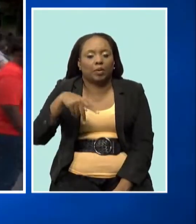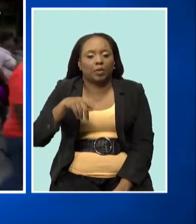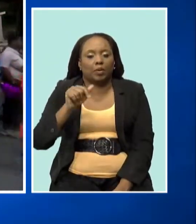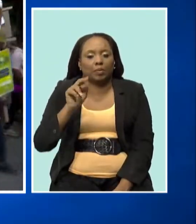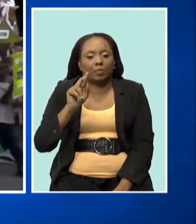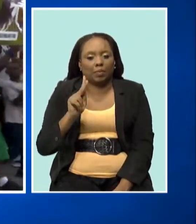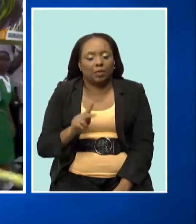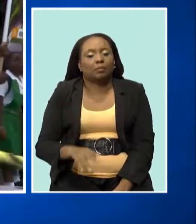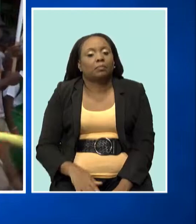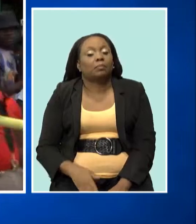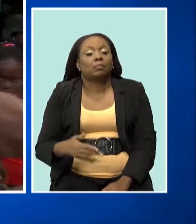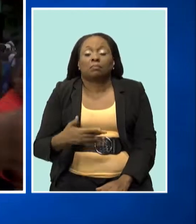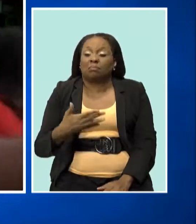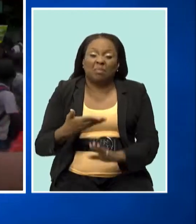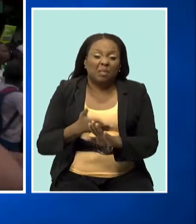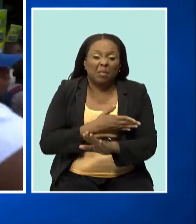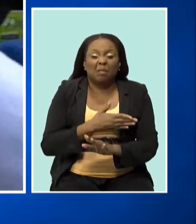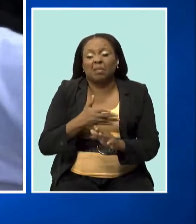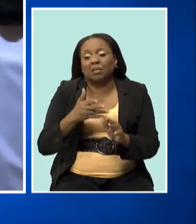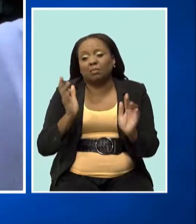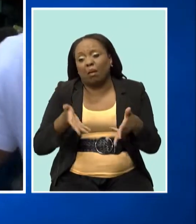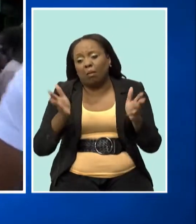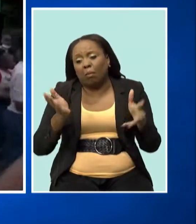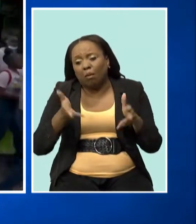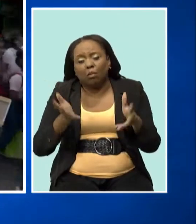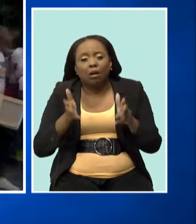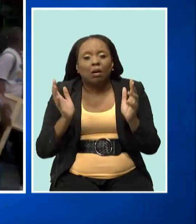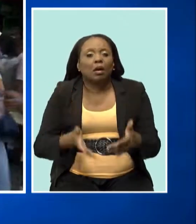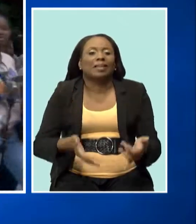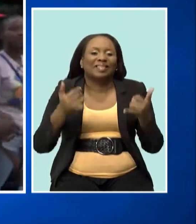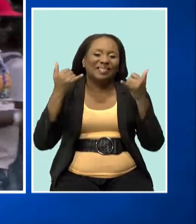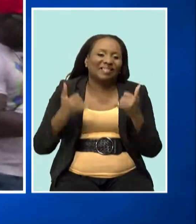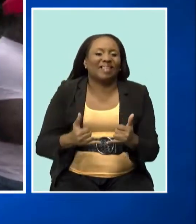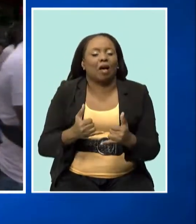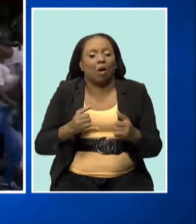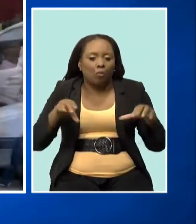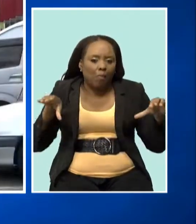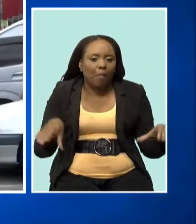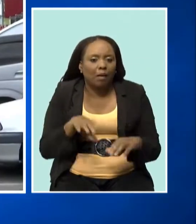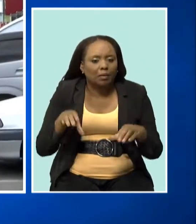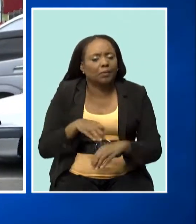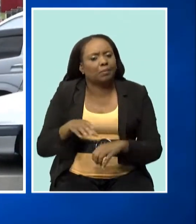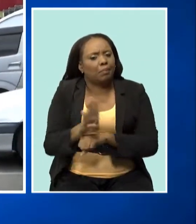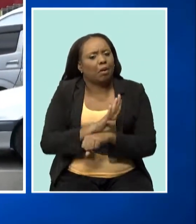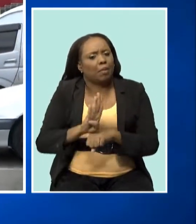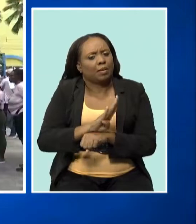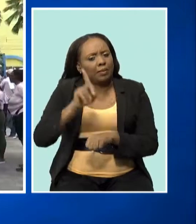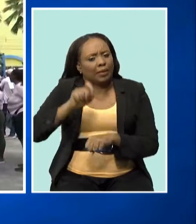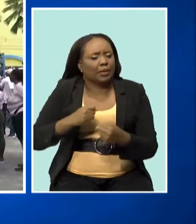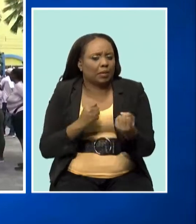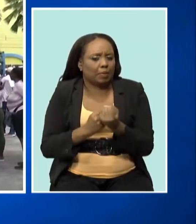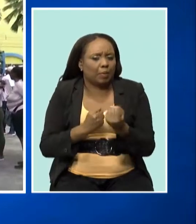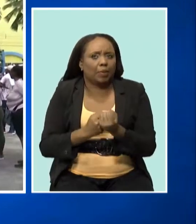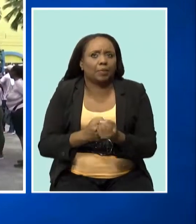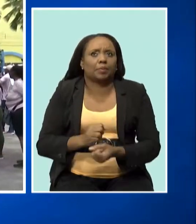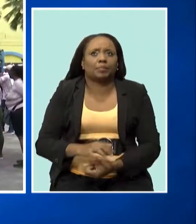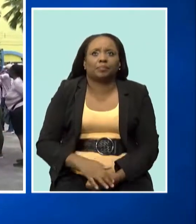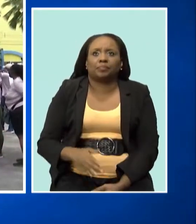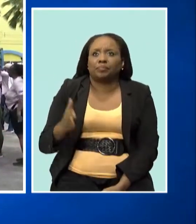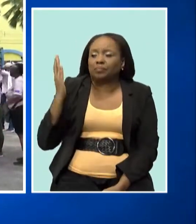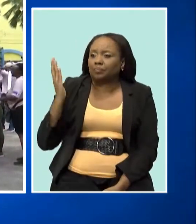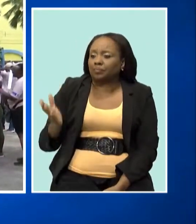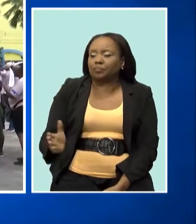The ways we can get it down once it is airborne, and it's pretty simple. We got the experience, we know we can get it done. Groups